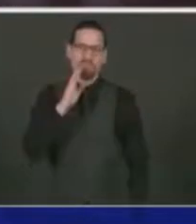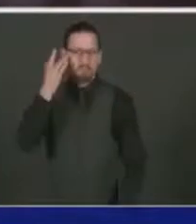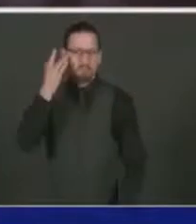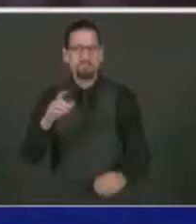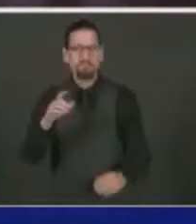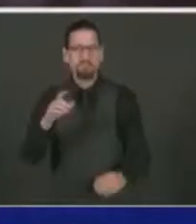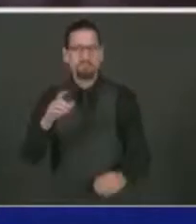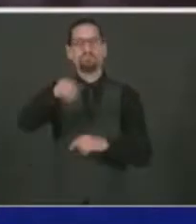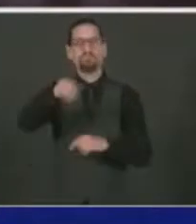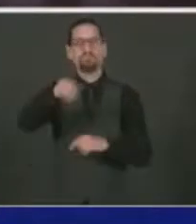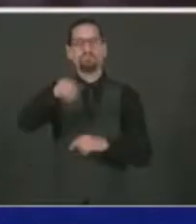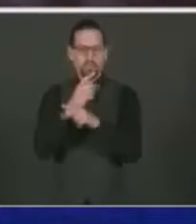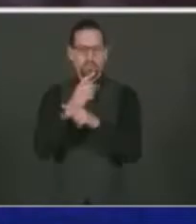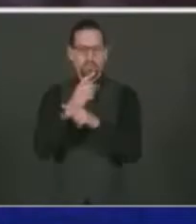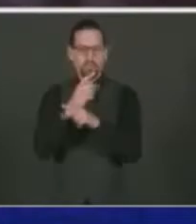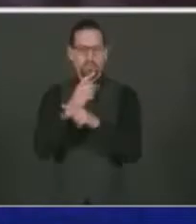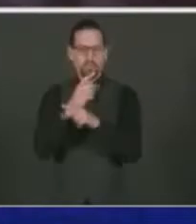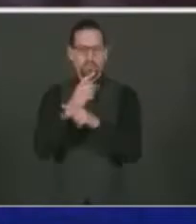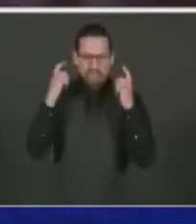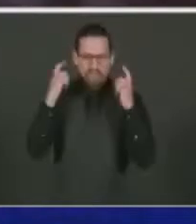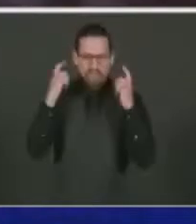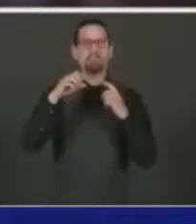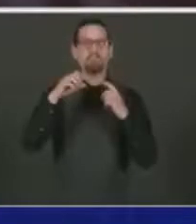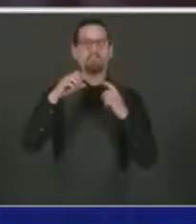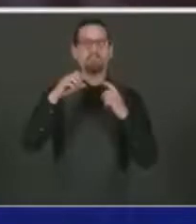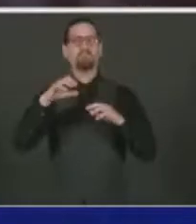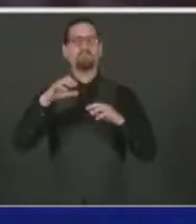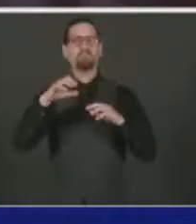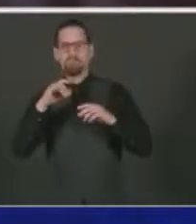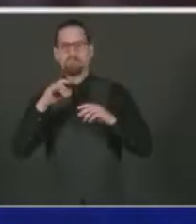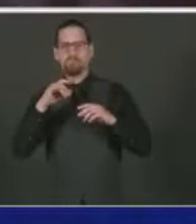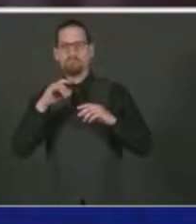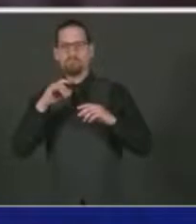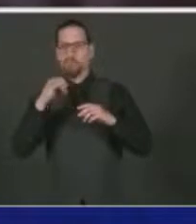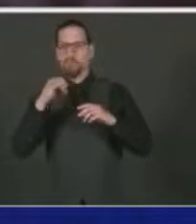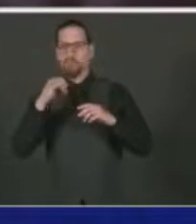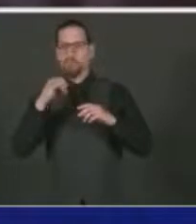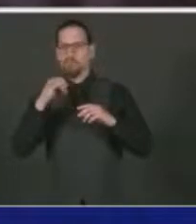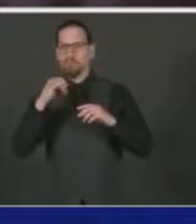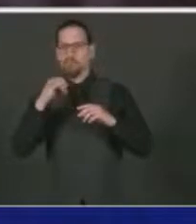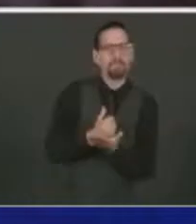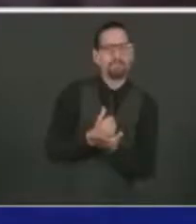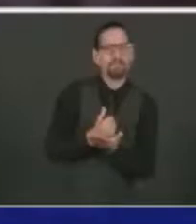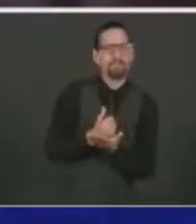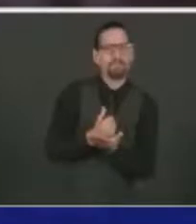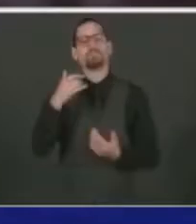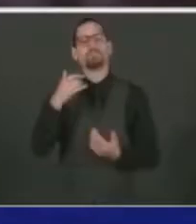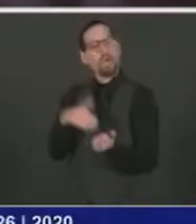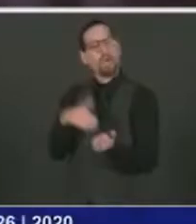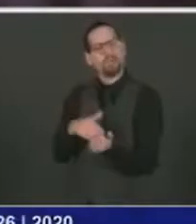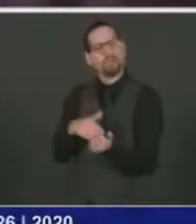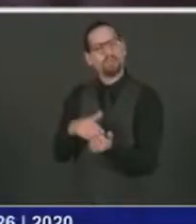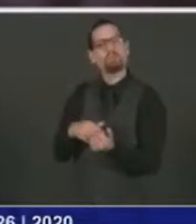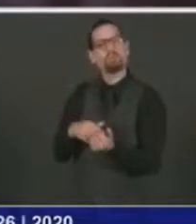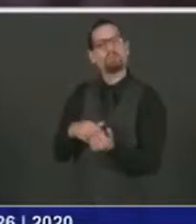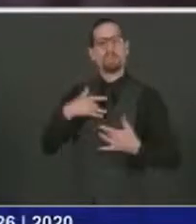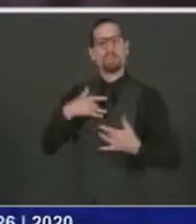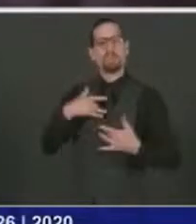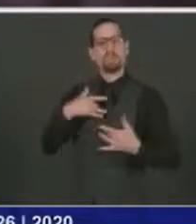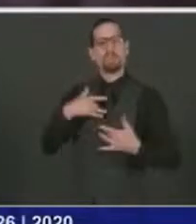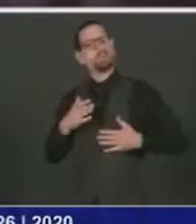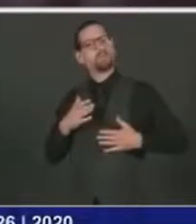help, call your doctor. Your concerns are real, but I'm telling you a much bigger concern for your